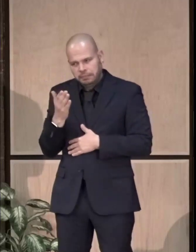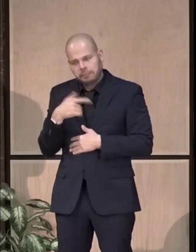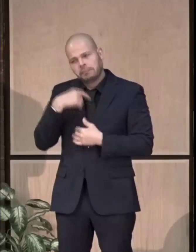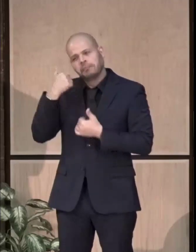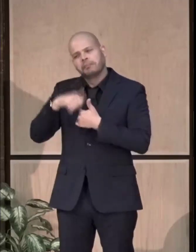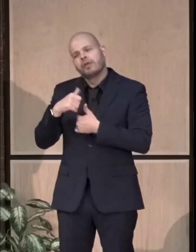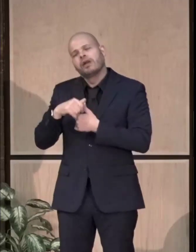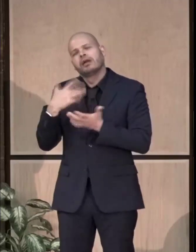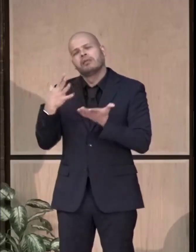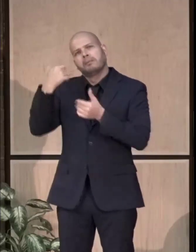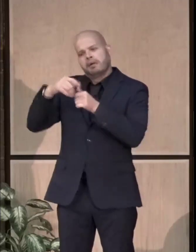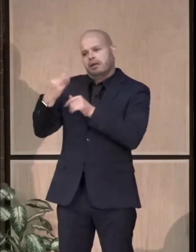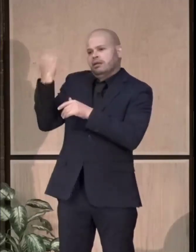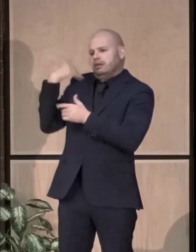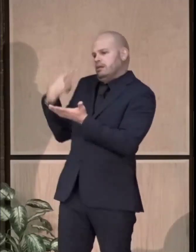conversation with Hodgson.